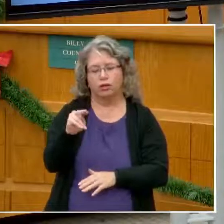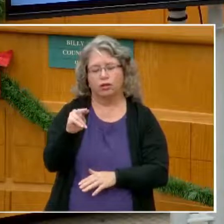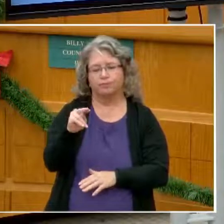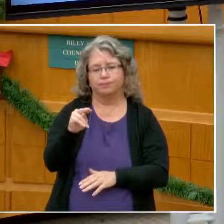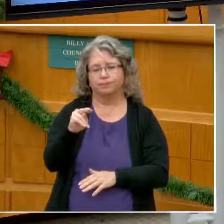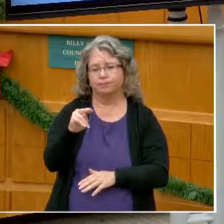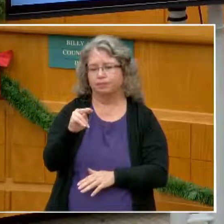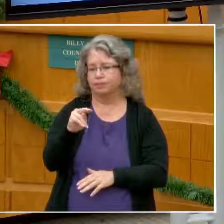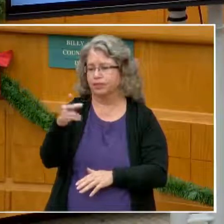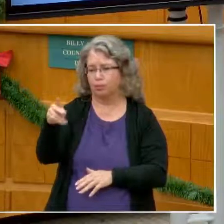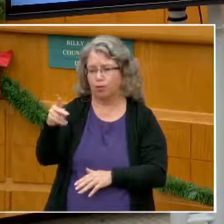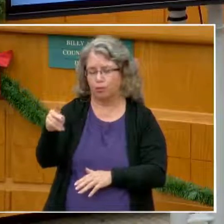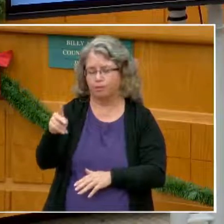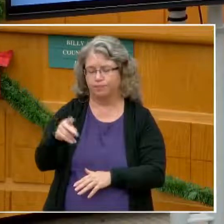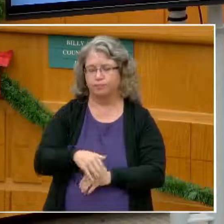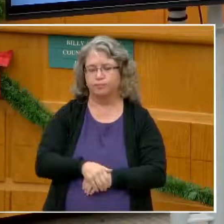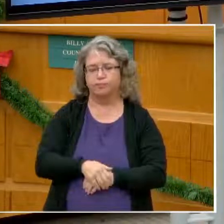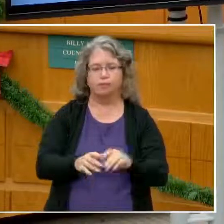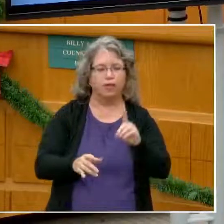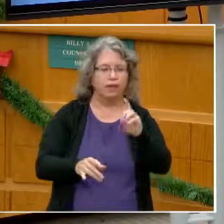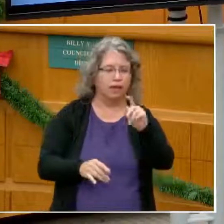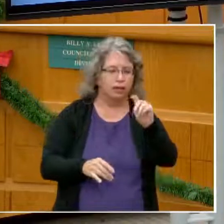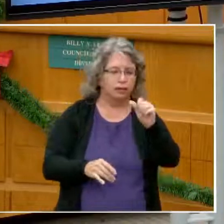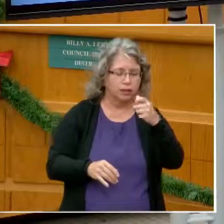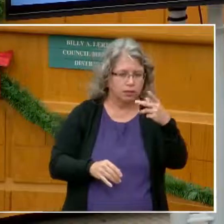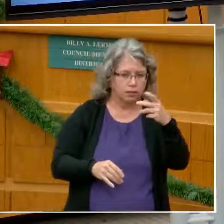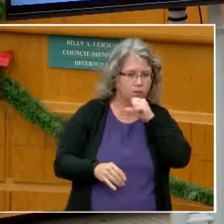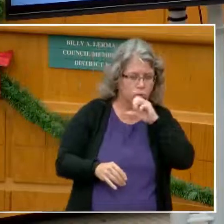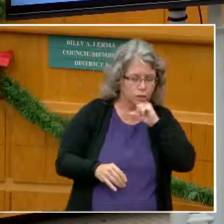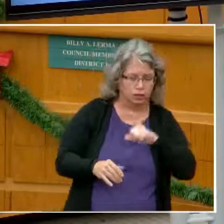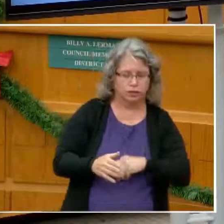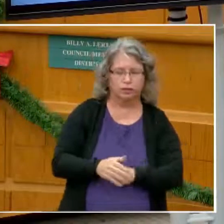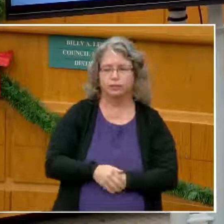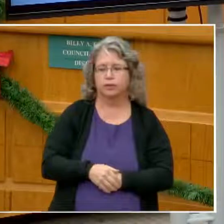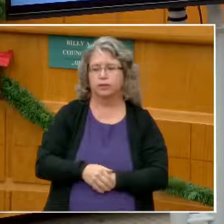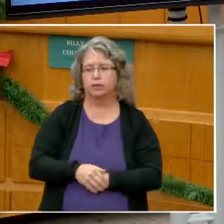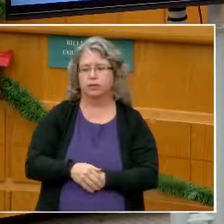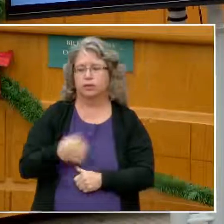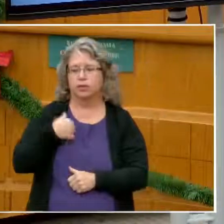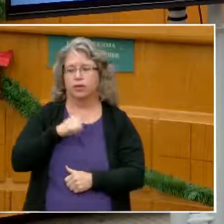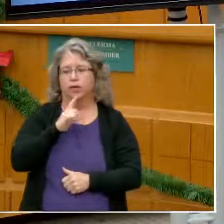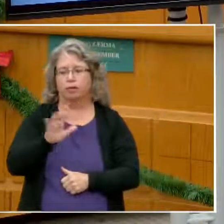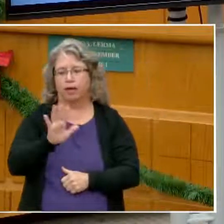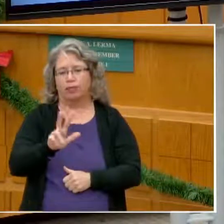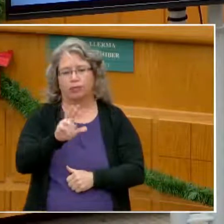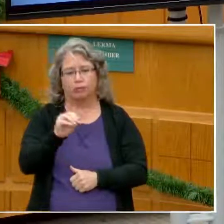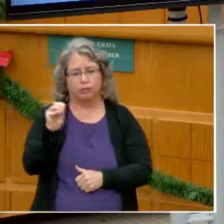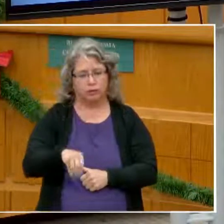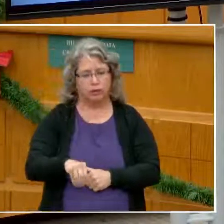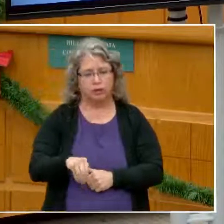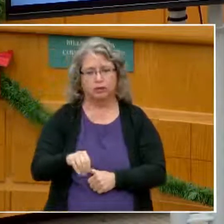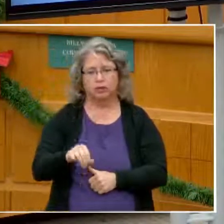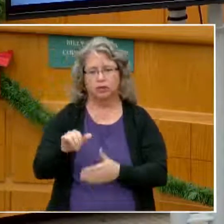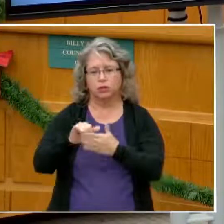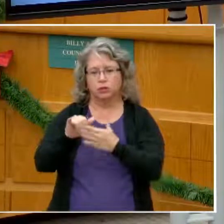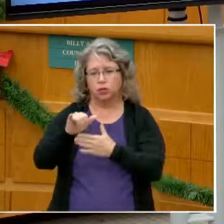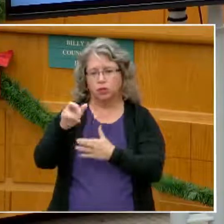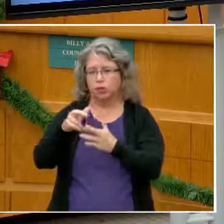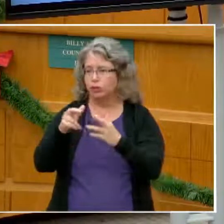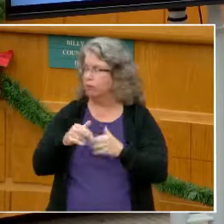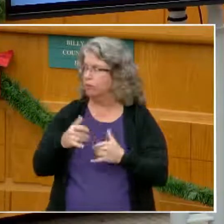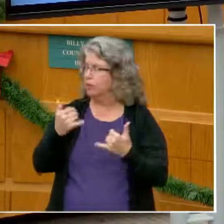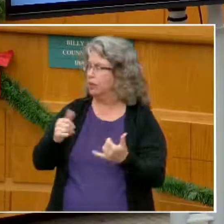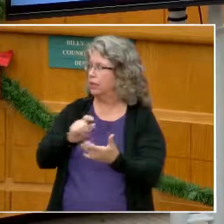at about 3% locally, and it was 13% in the New York region. This week, this is where we're